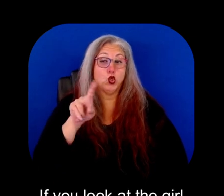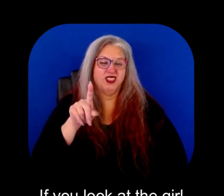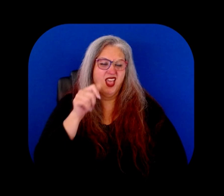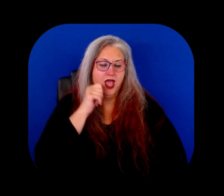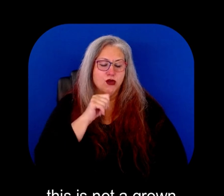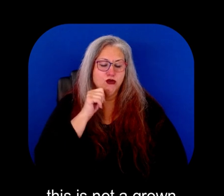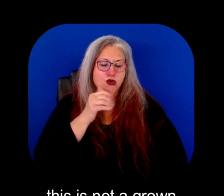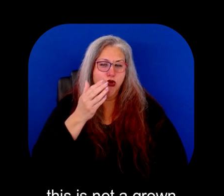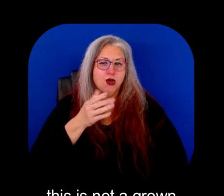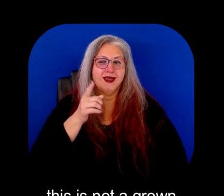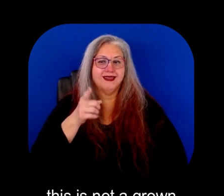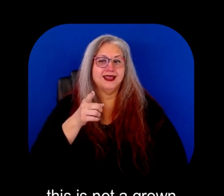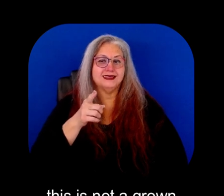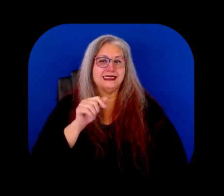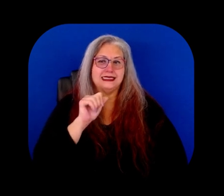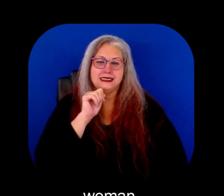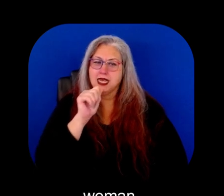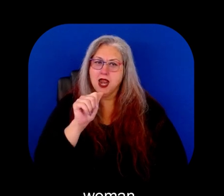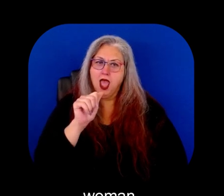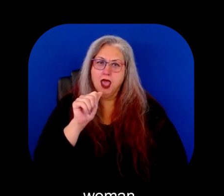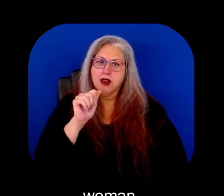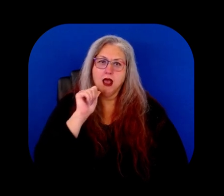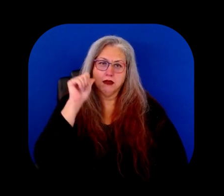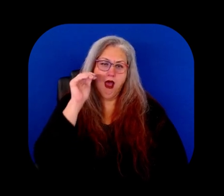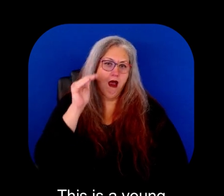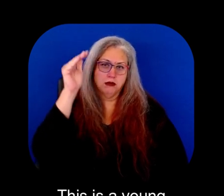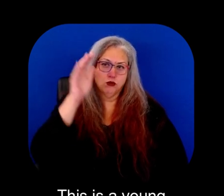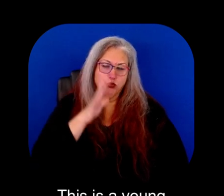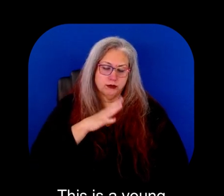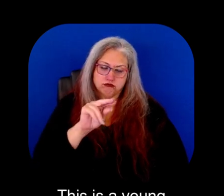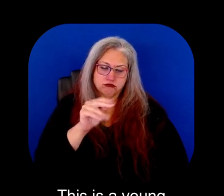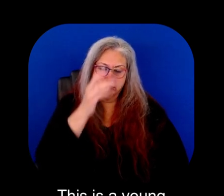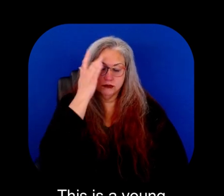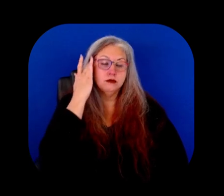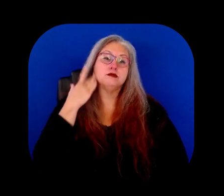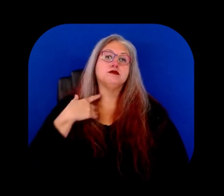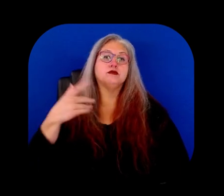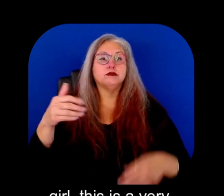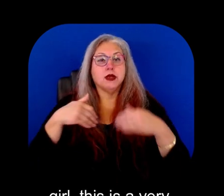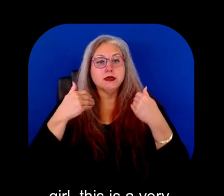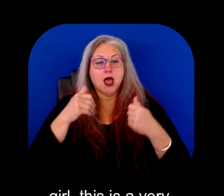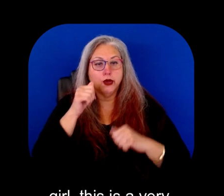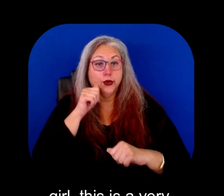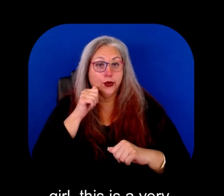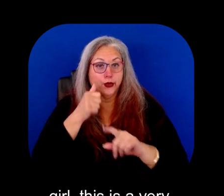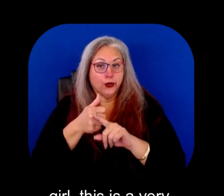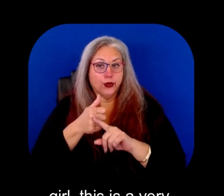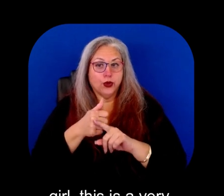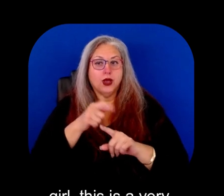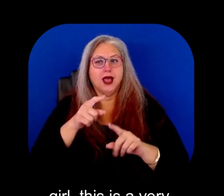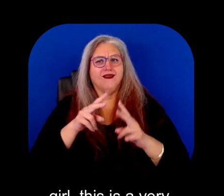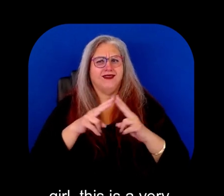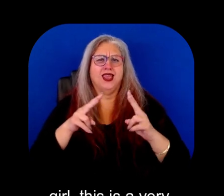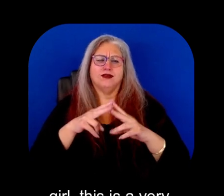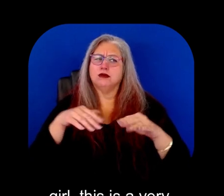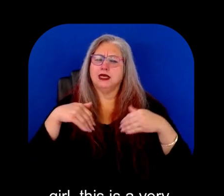girl, this is not a grown woman. This is a young girl. This is a